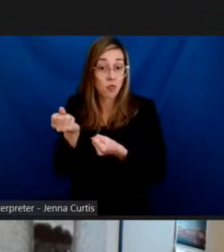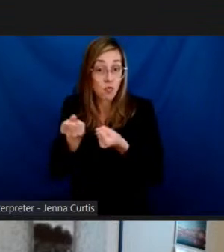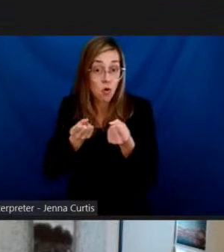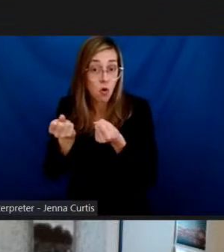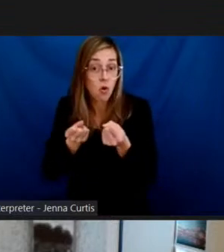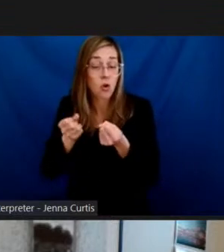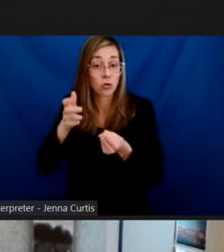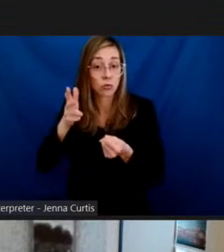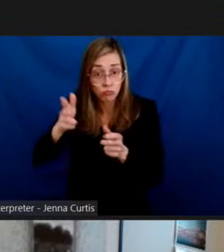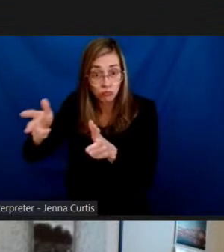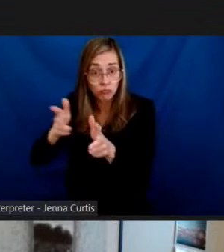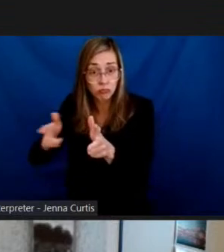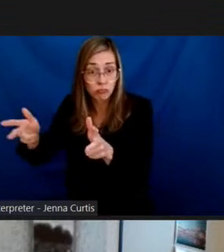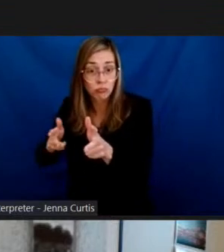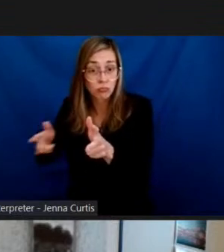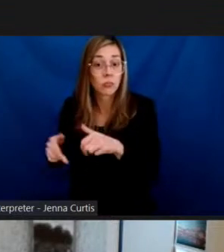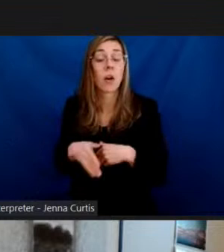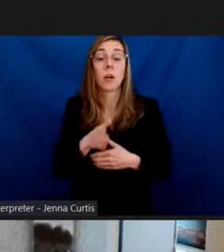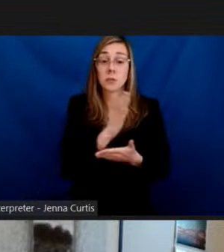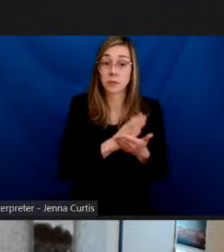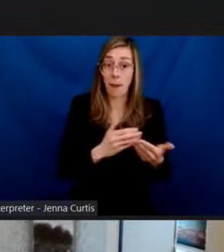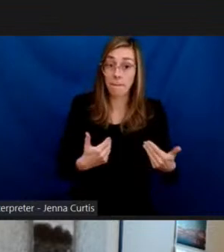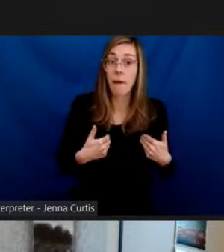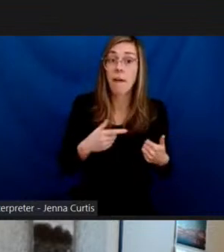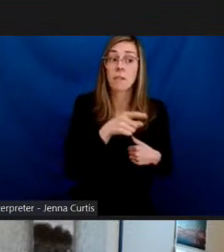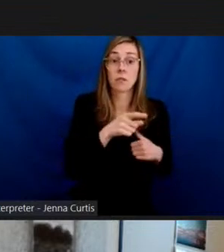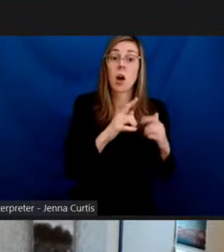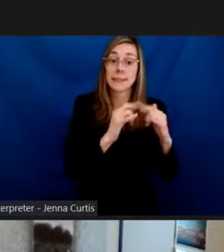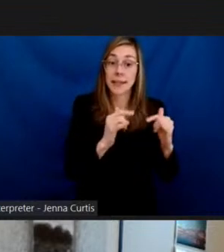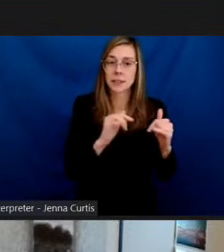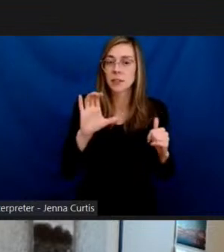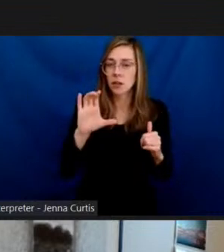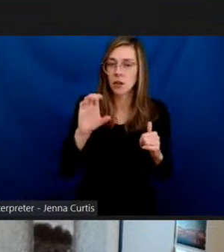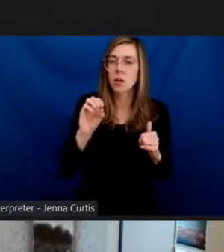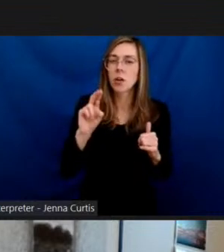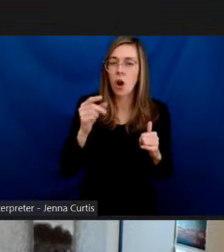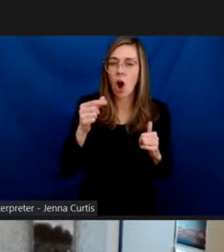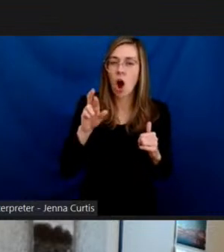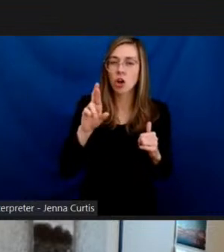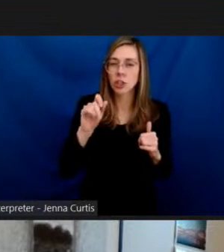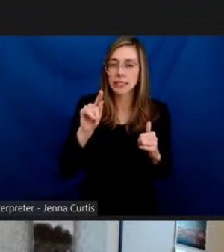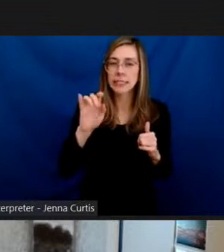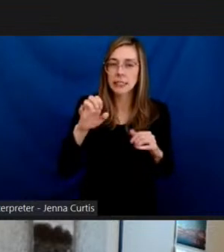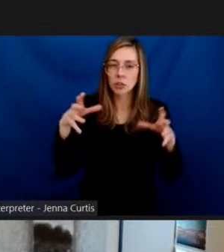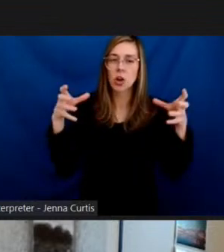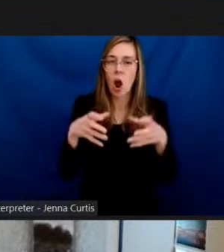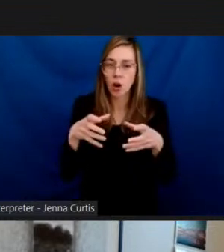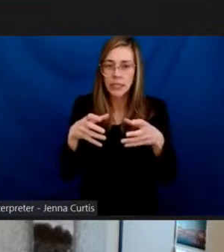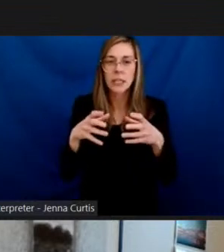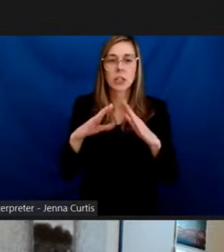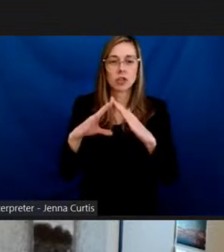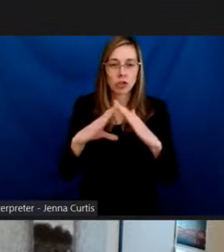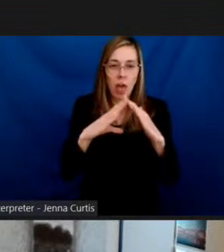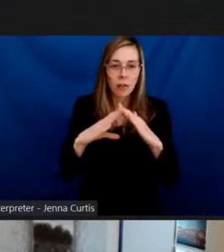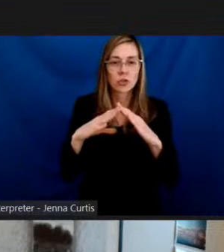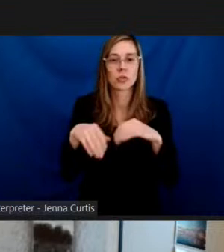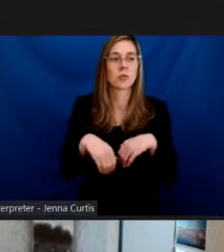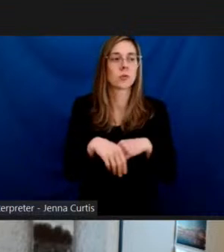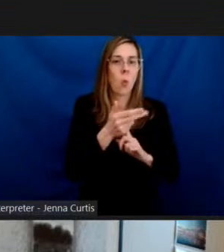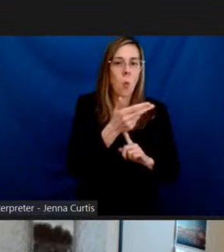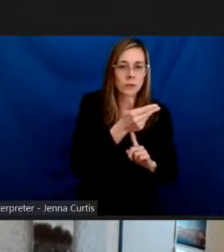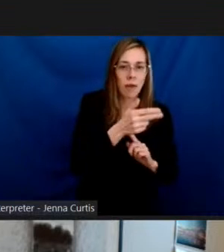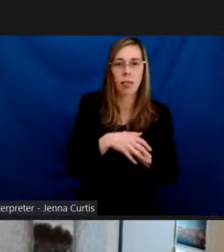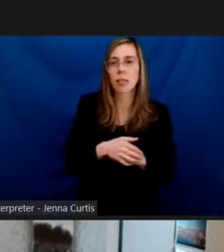in tents, congregate shelters, hotels, what else? Tiny